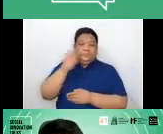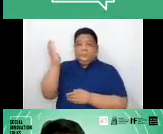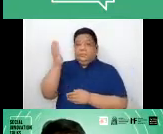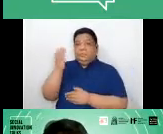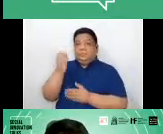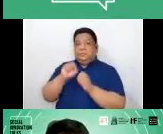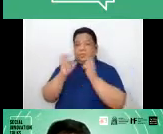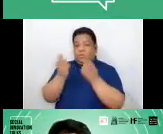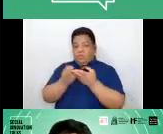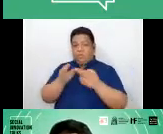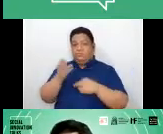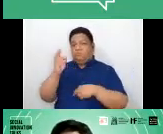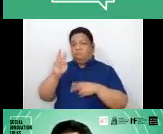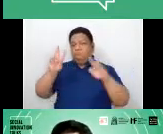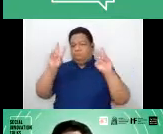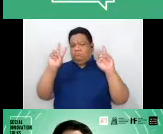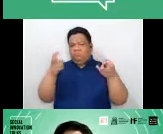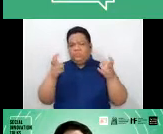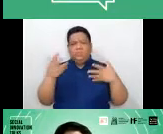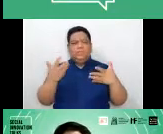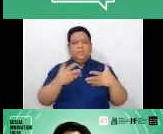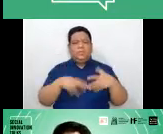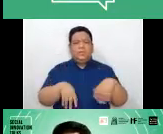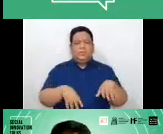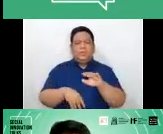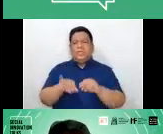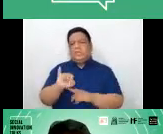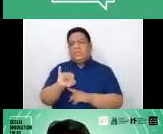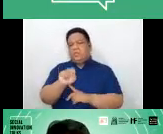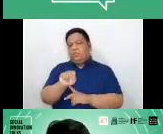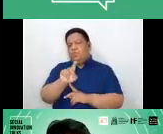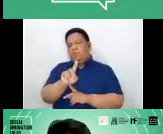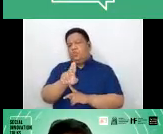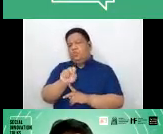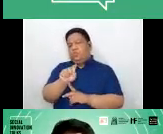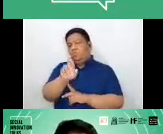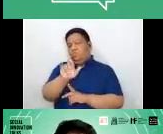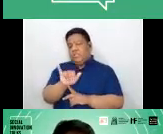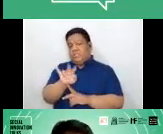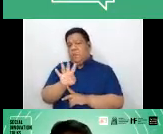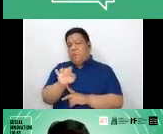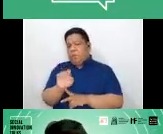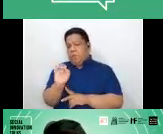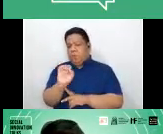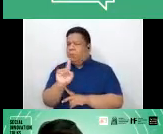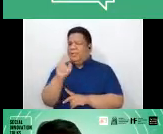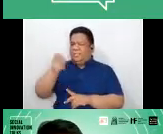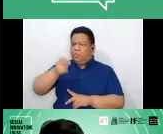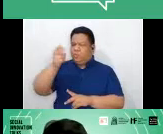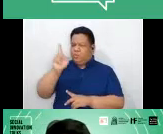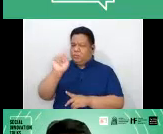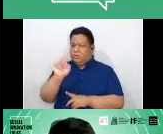previous webinar was talking about Industry 4.0. And what we did was we discussed first the history. So as a